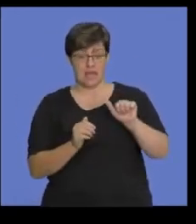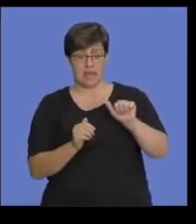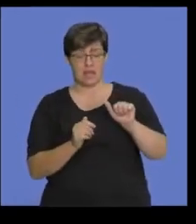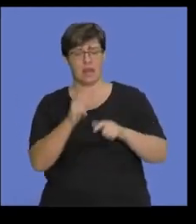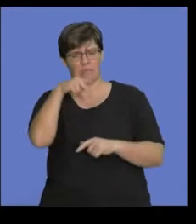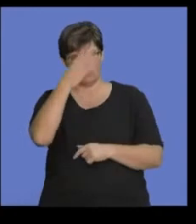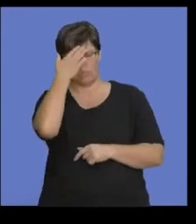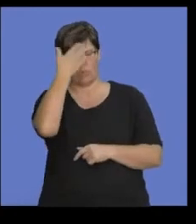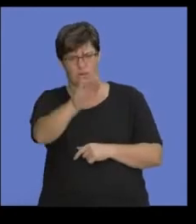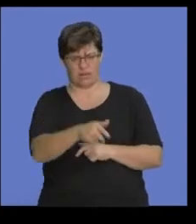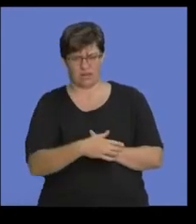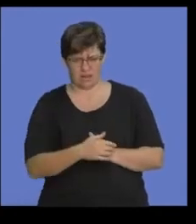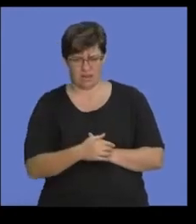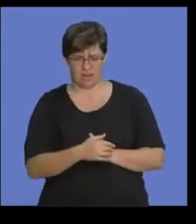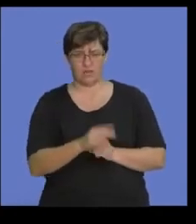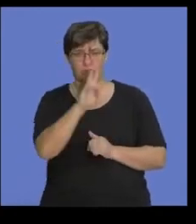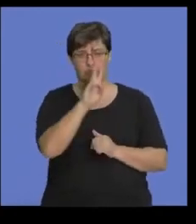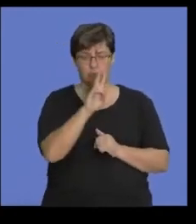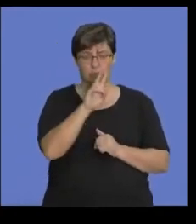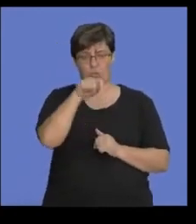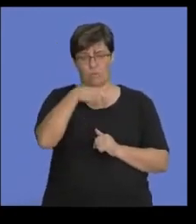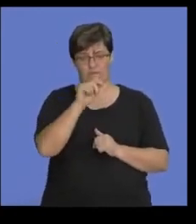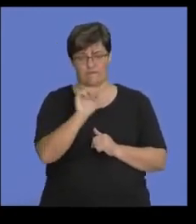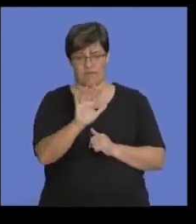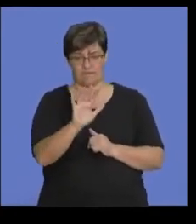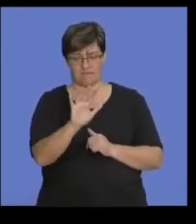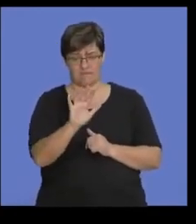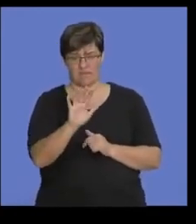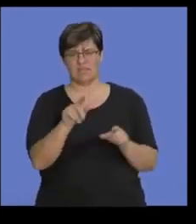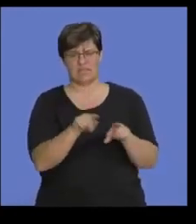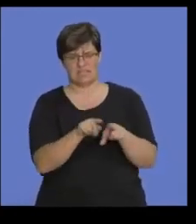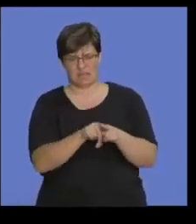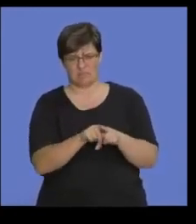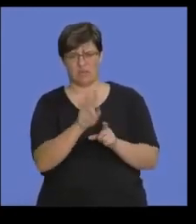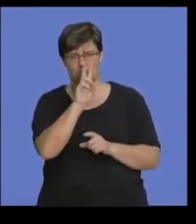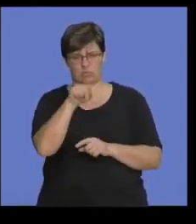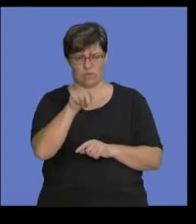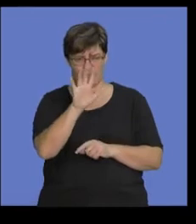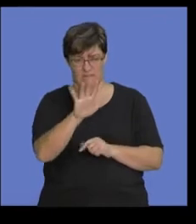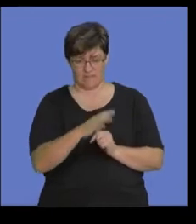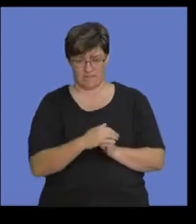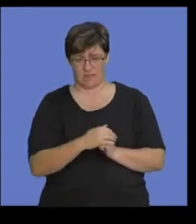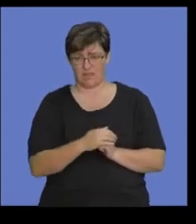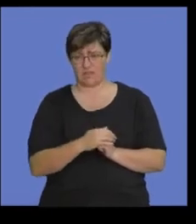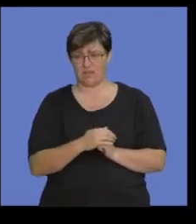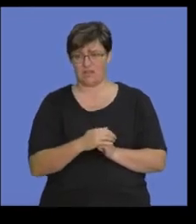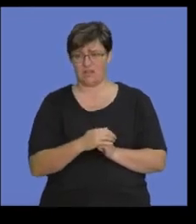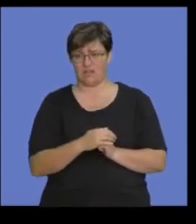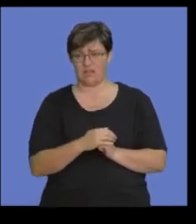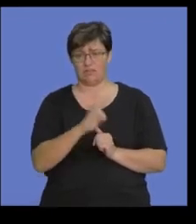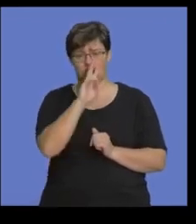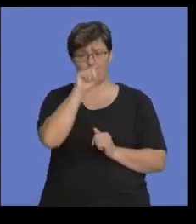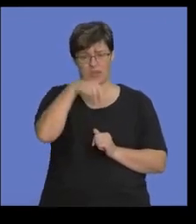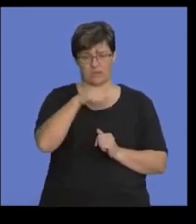I know what my P is. That's 2,5, which is the same as like 2.5,